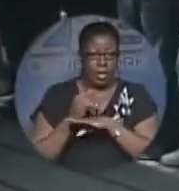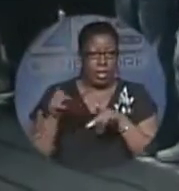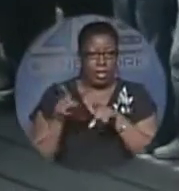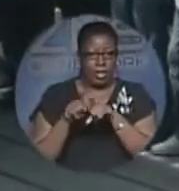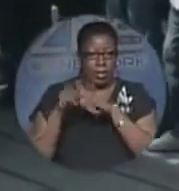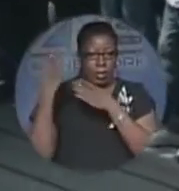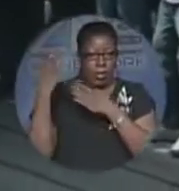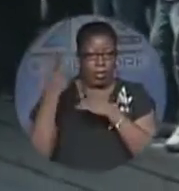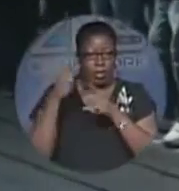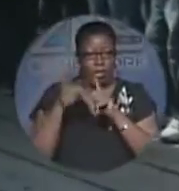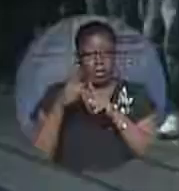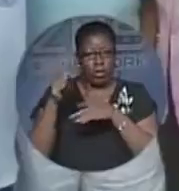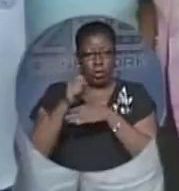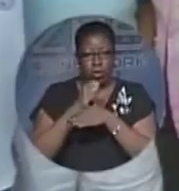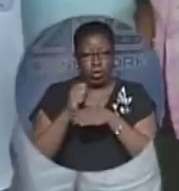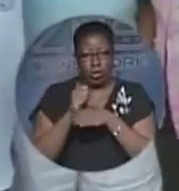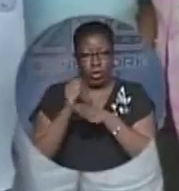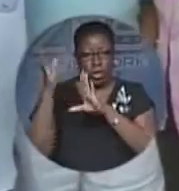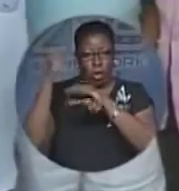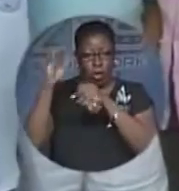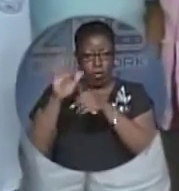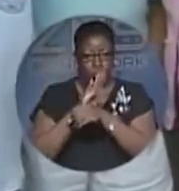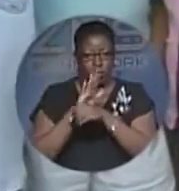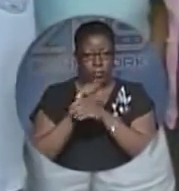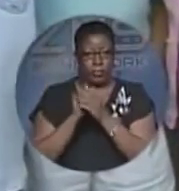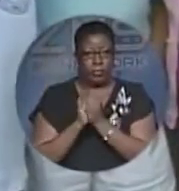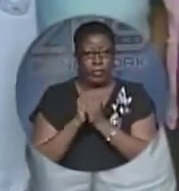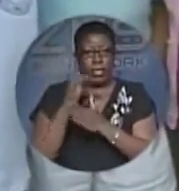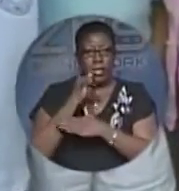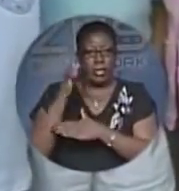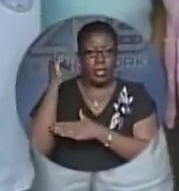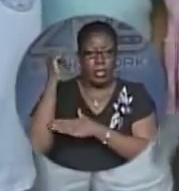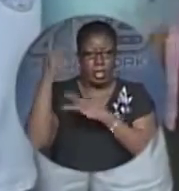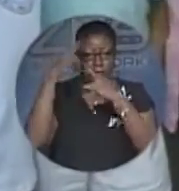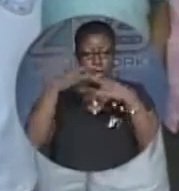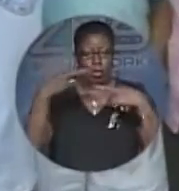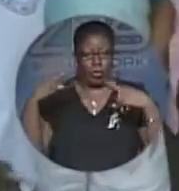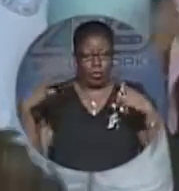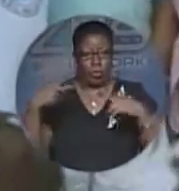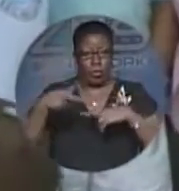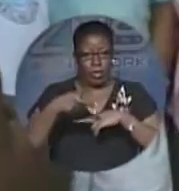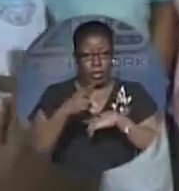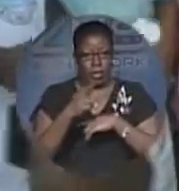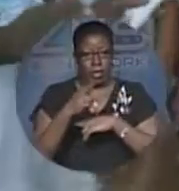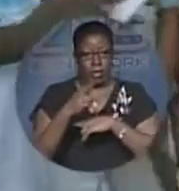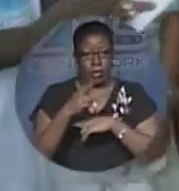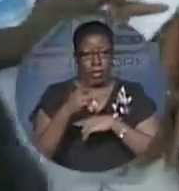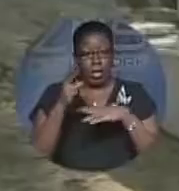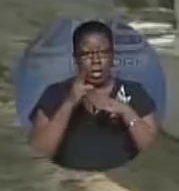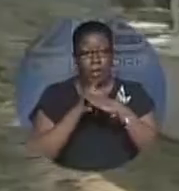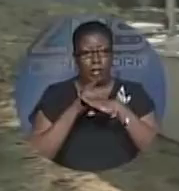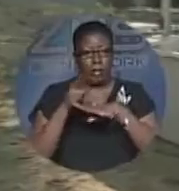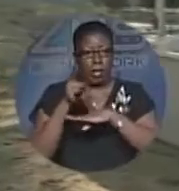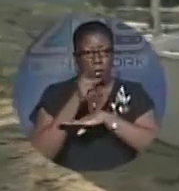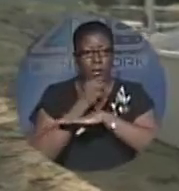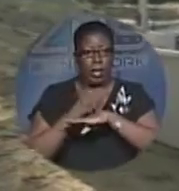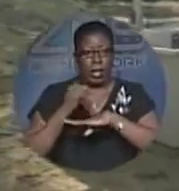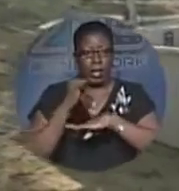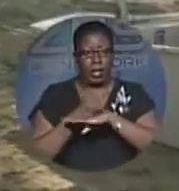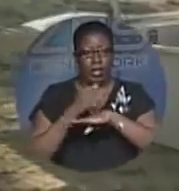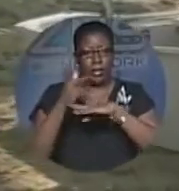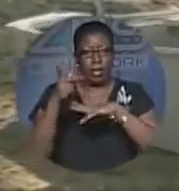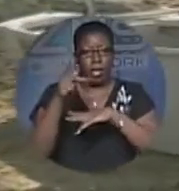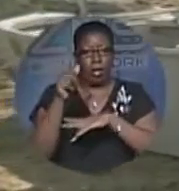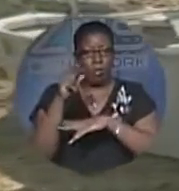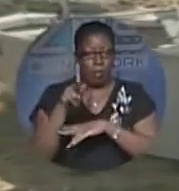new Olympic hopefuls in sailing, yesterday the ribbon was cut to a new sailboat house at Bryland Park. Giovanni Stewart tells